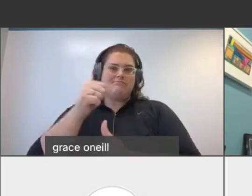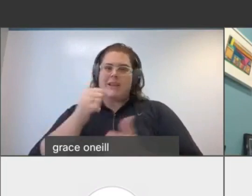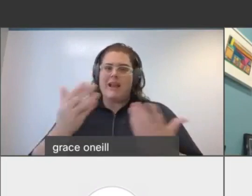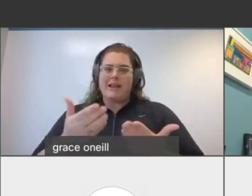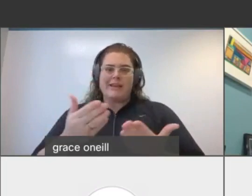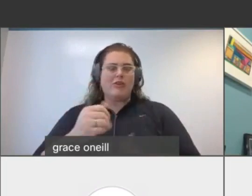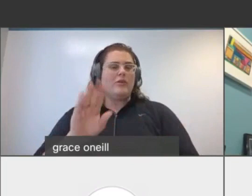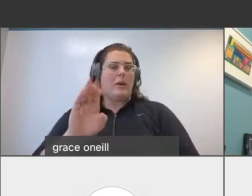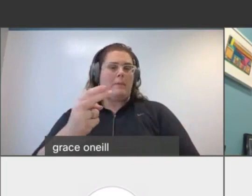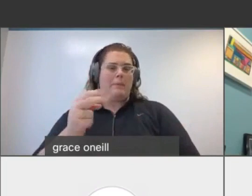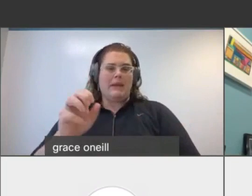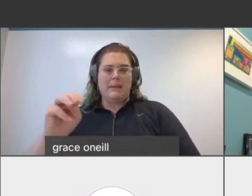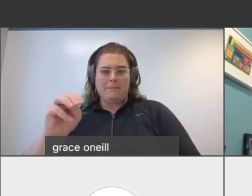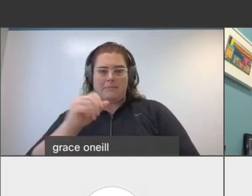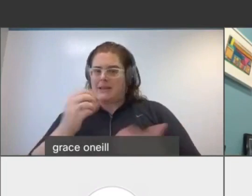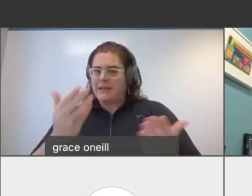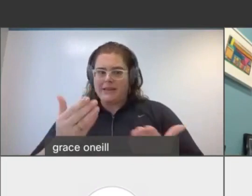I mean, I know it's